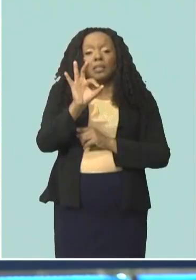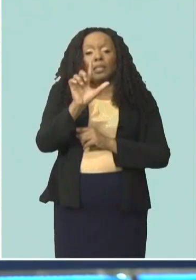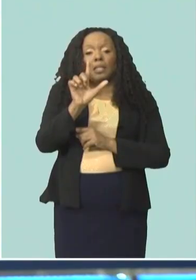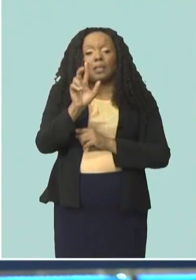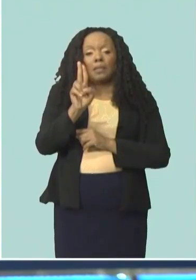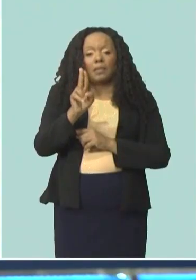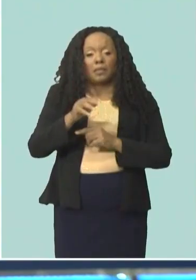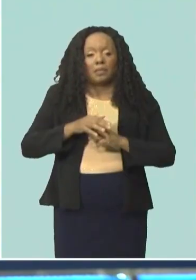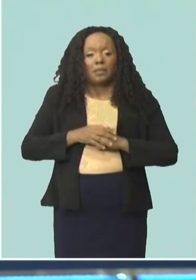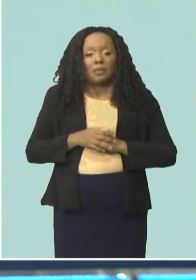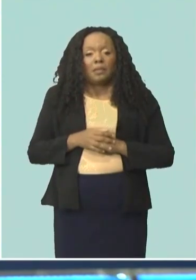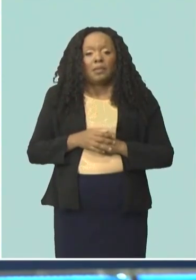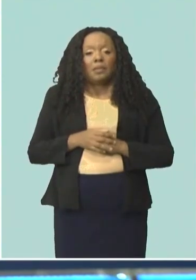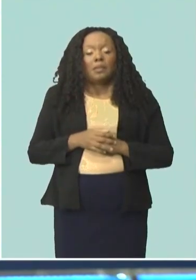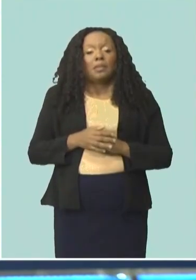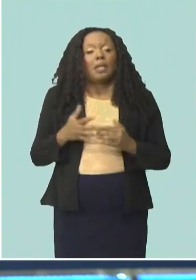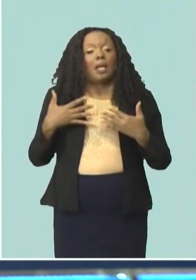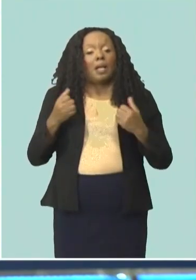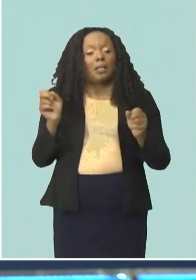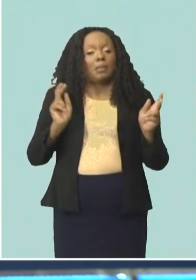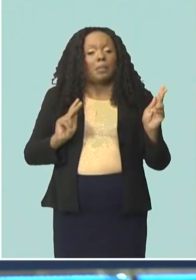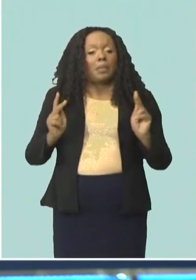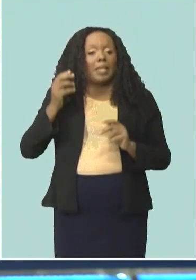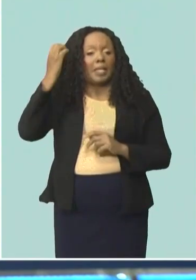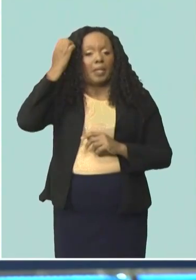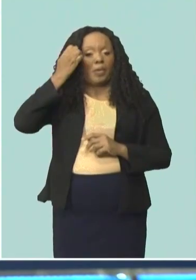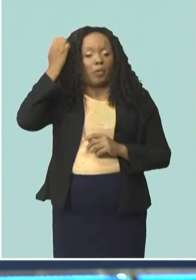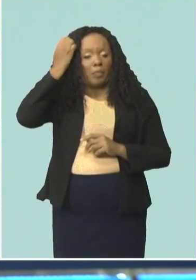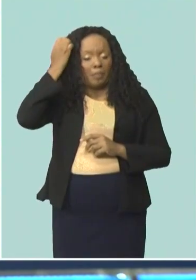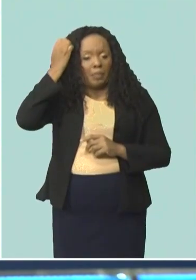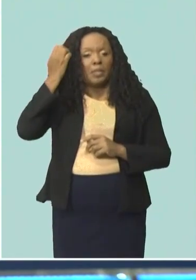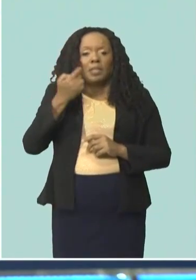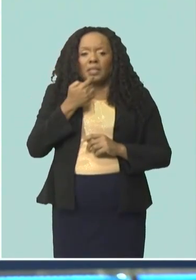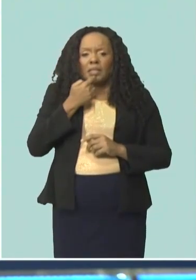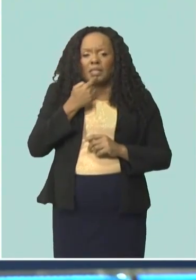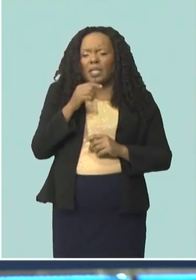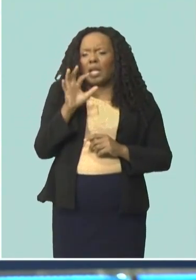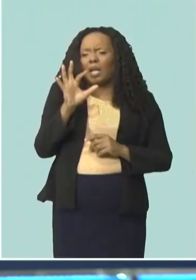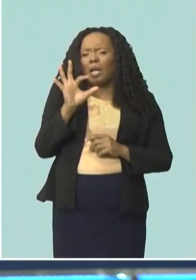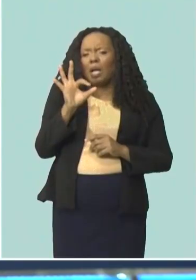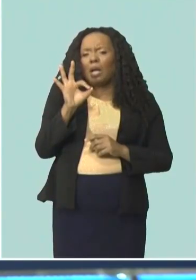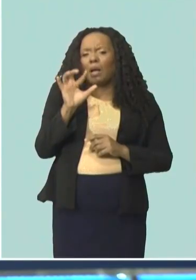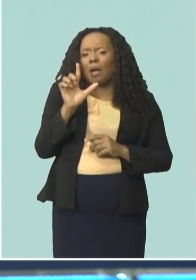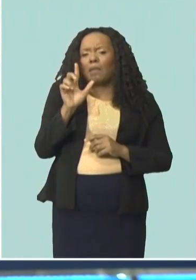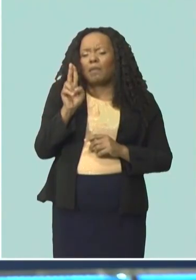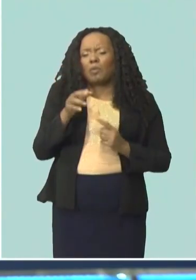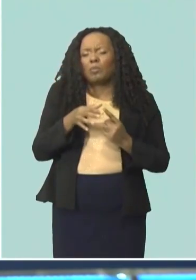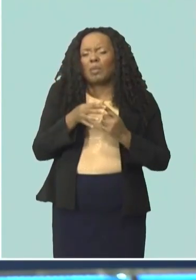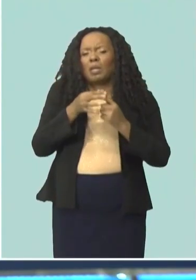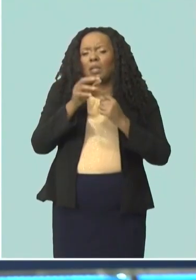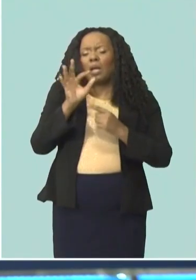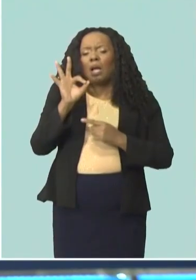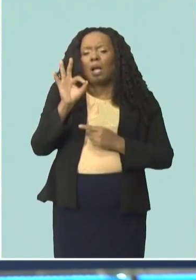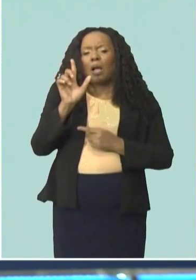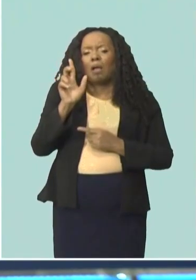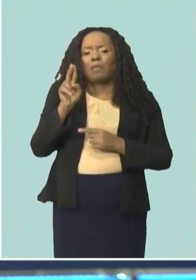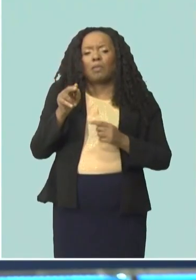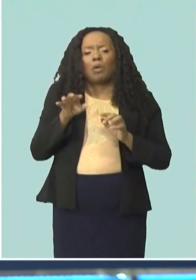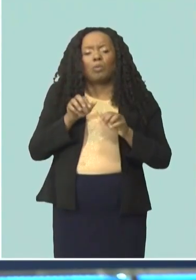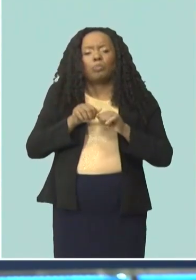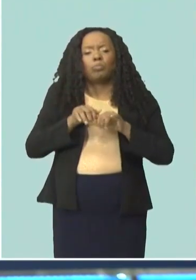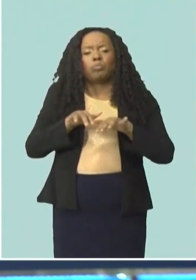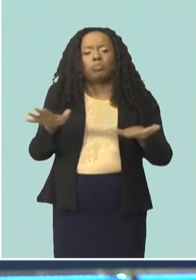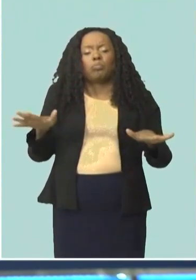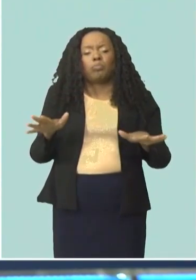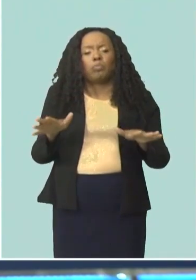unusually early and aggressive flu strain, and President of the Barbados Association of Medical Practitioners, Dr. Linda Williams, has put